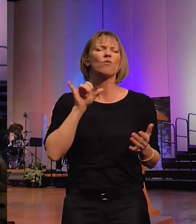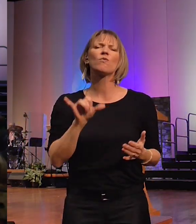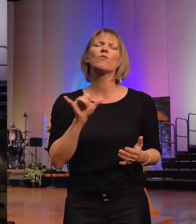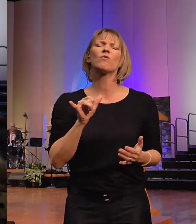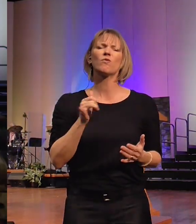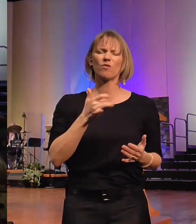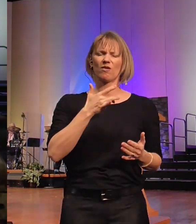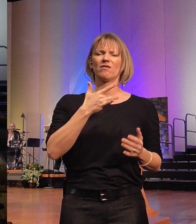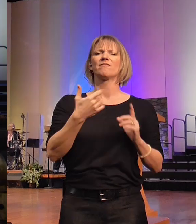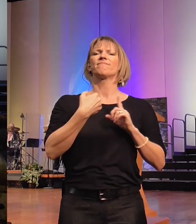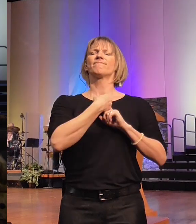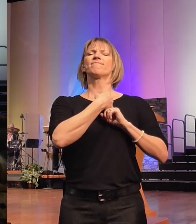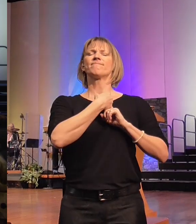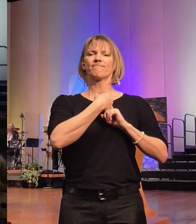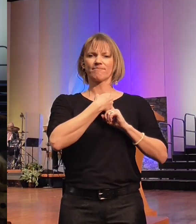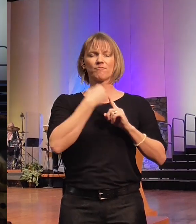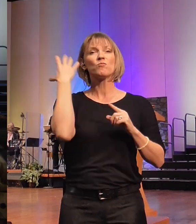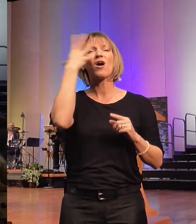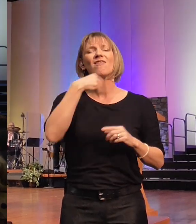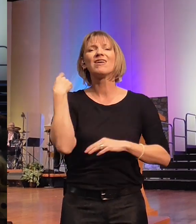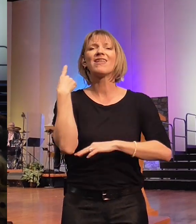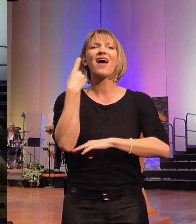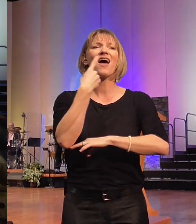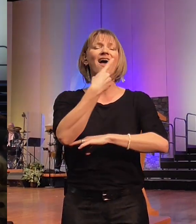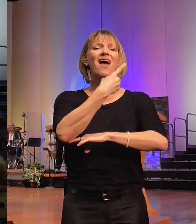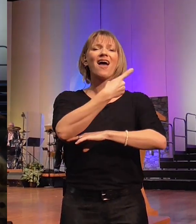beautiful day.